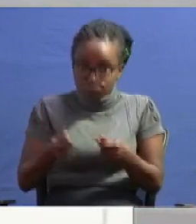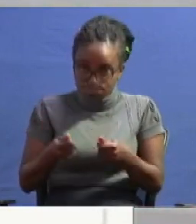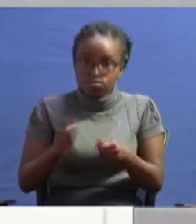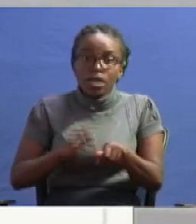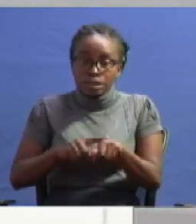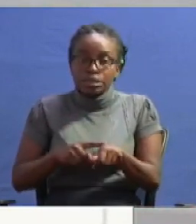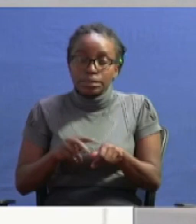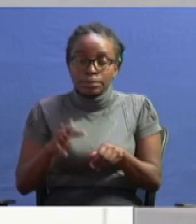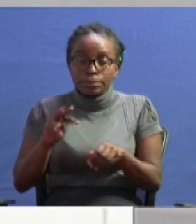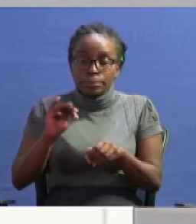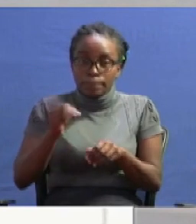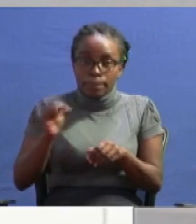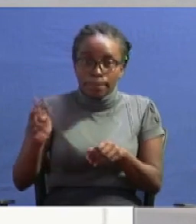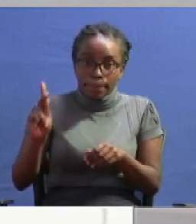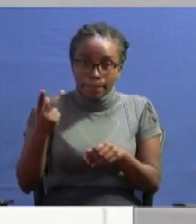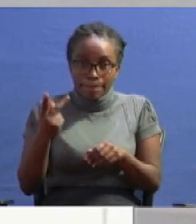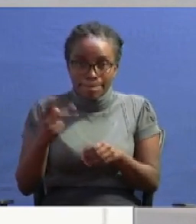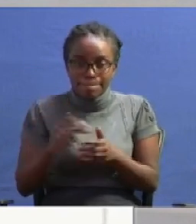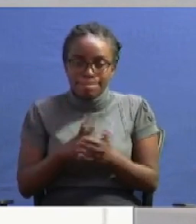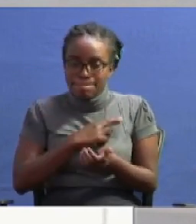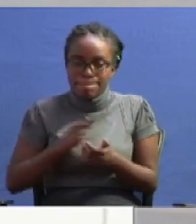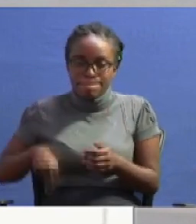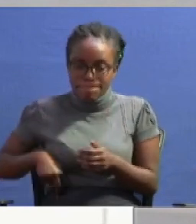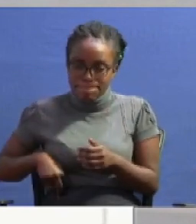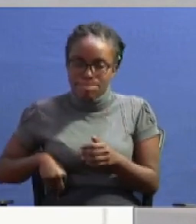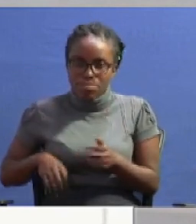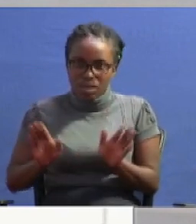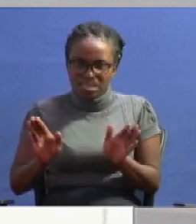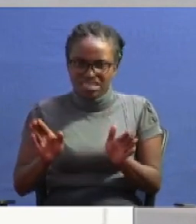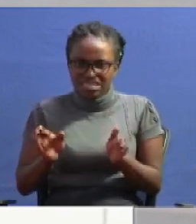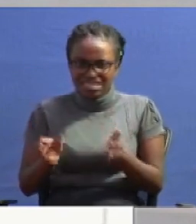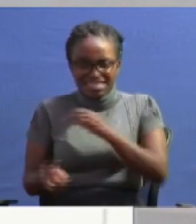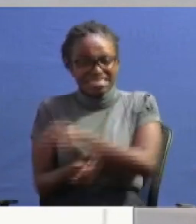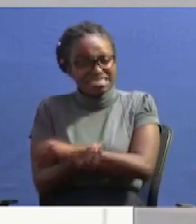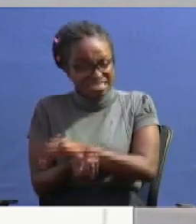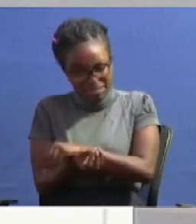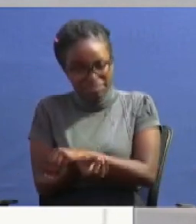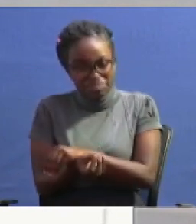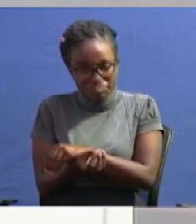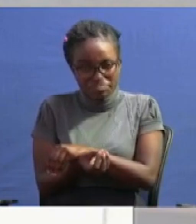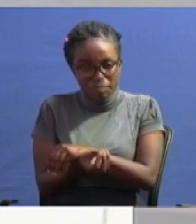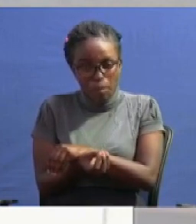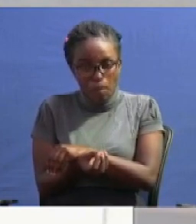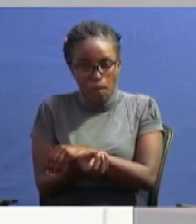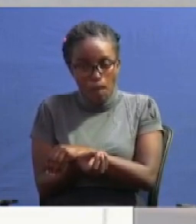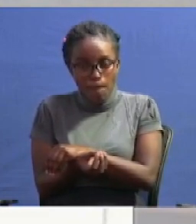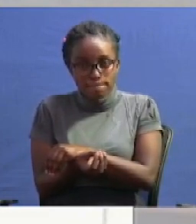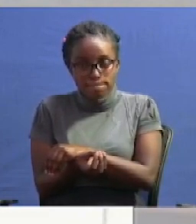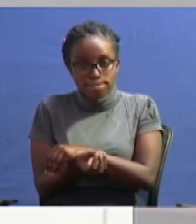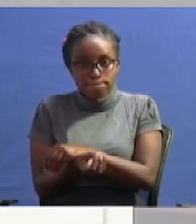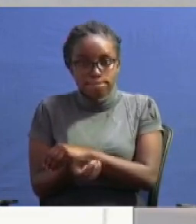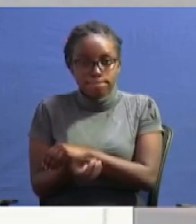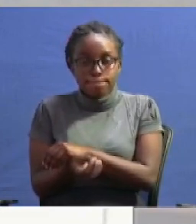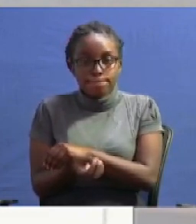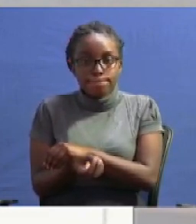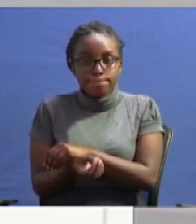see the fairness in it. There is fairness. For example, okay. Let's take a practical example. Okay. Let's use the good county here, Kiambu County, for